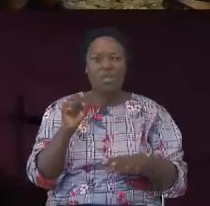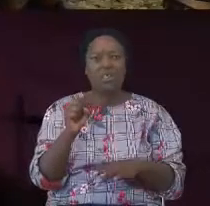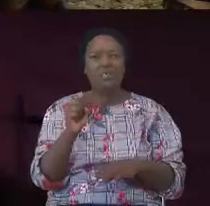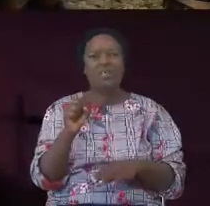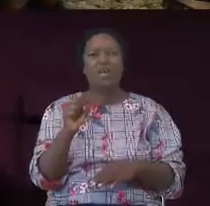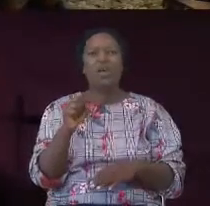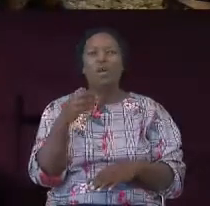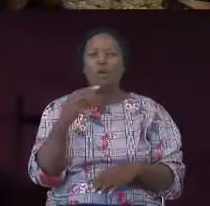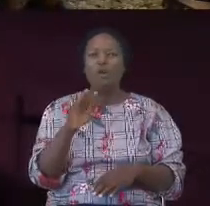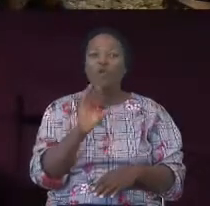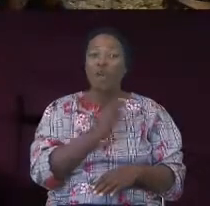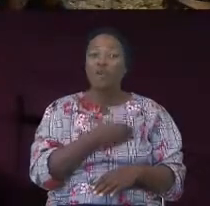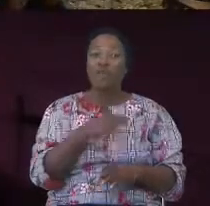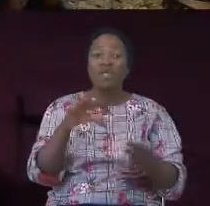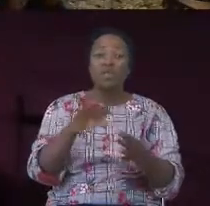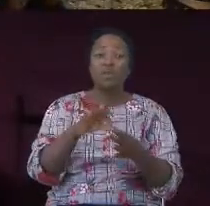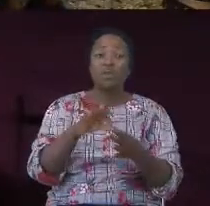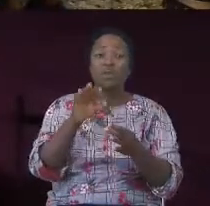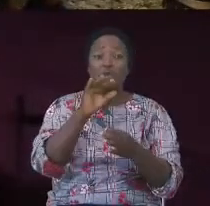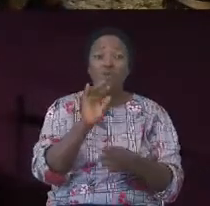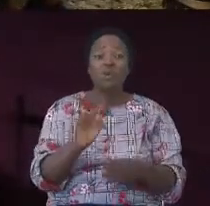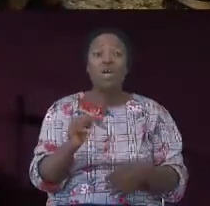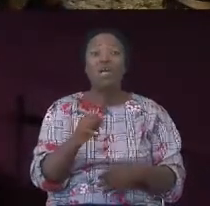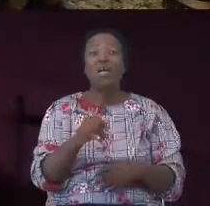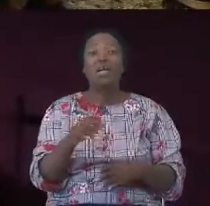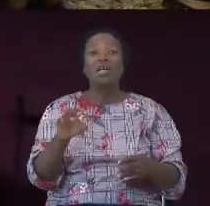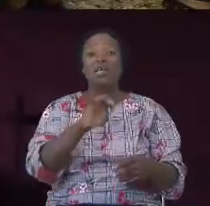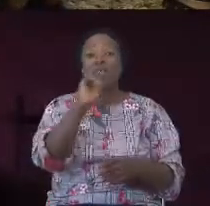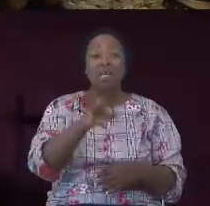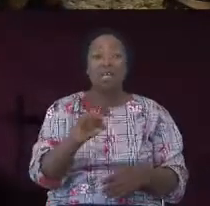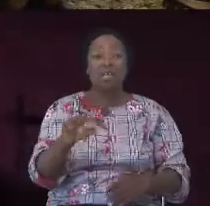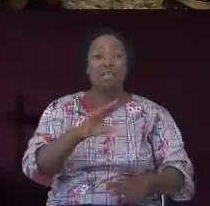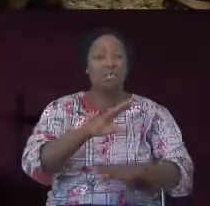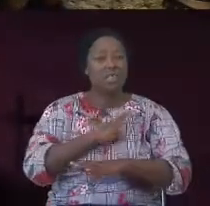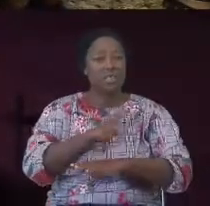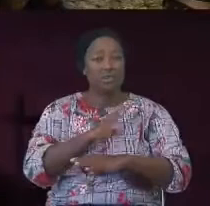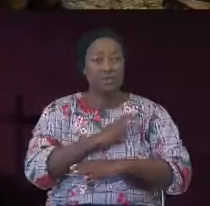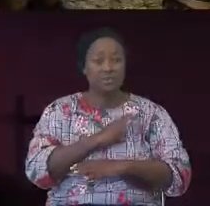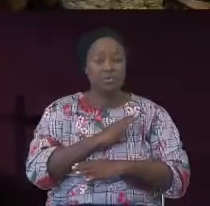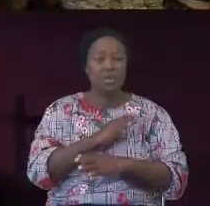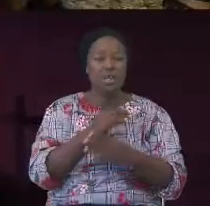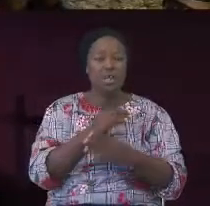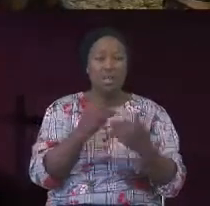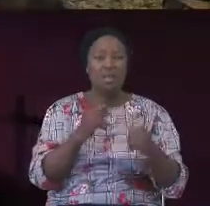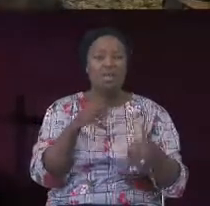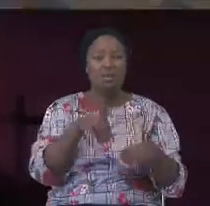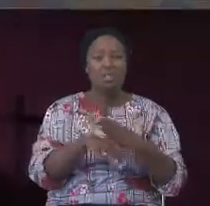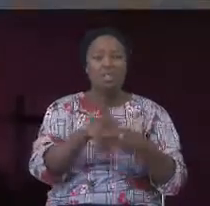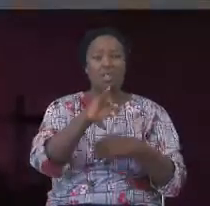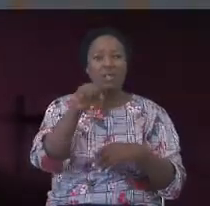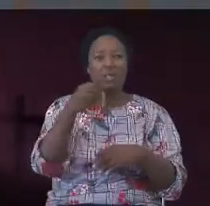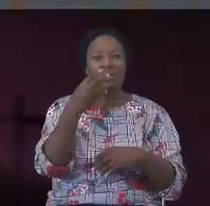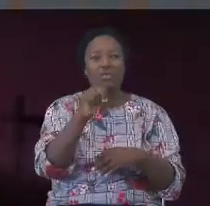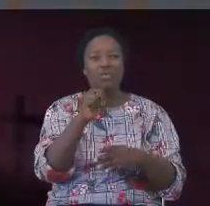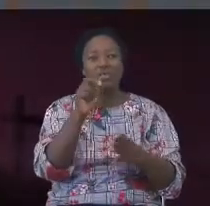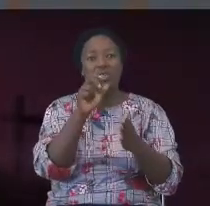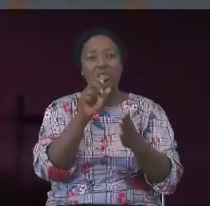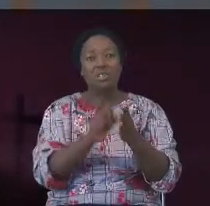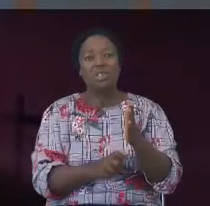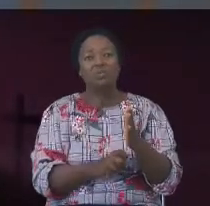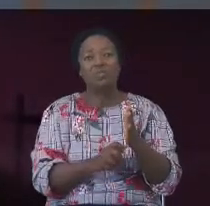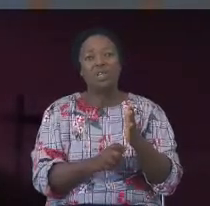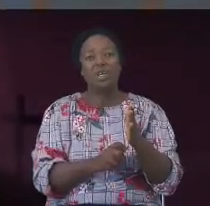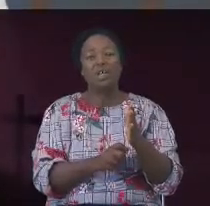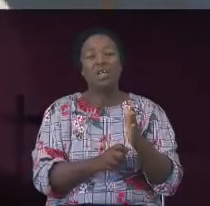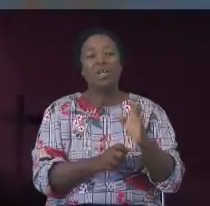satisfaction. The wonder of a spiritual, eternal